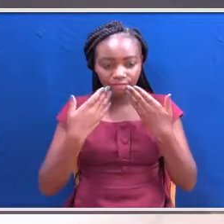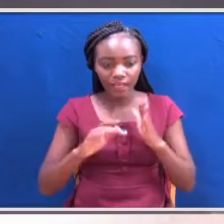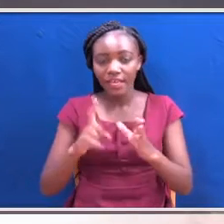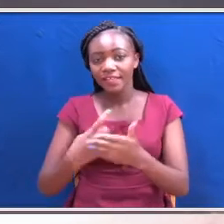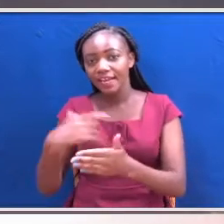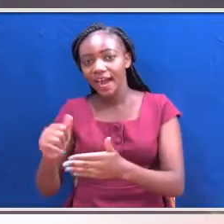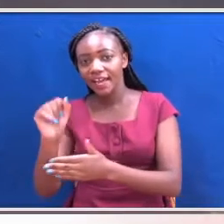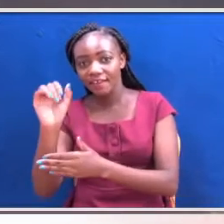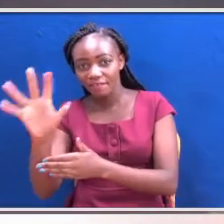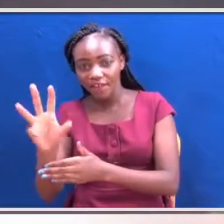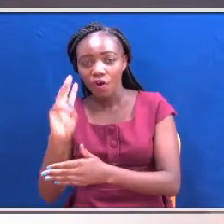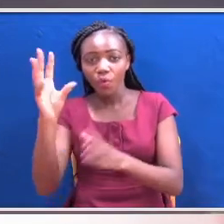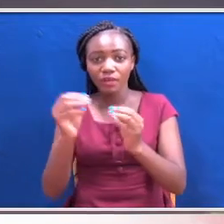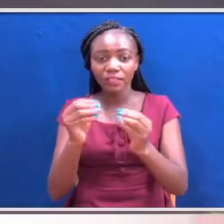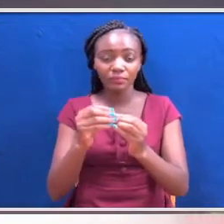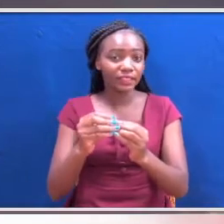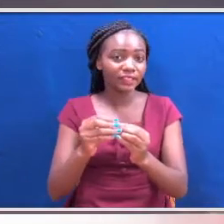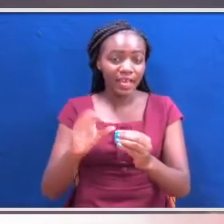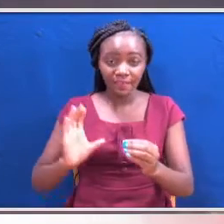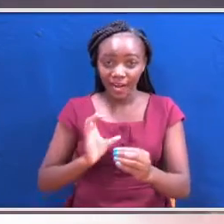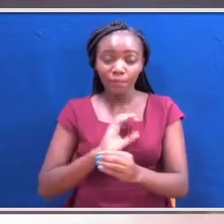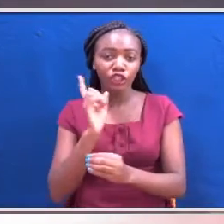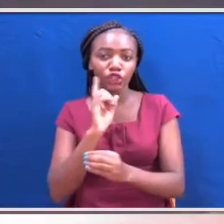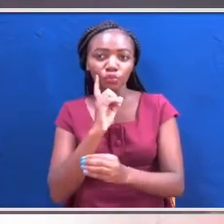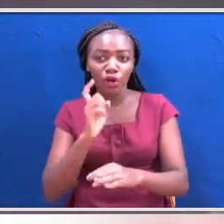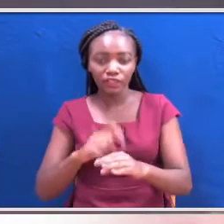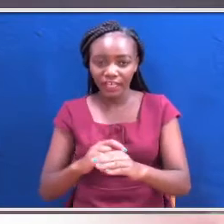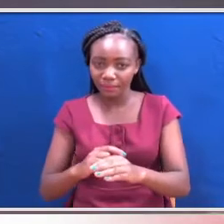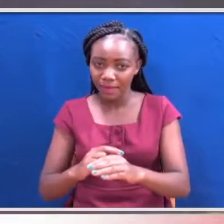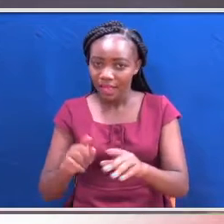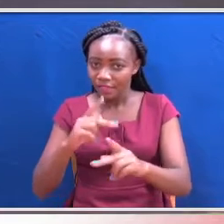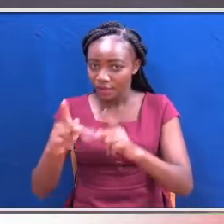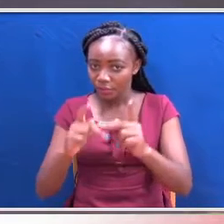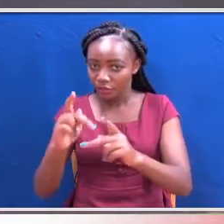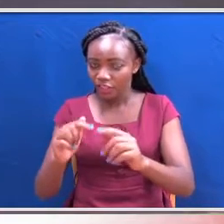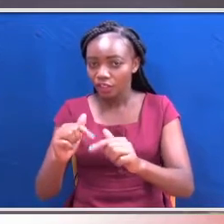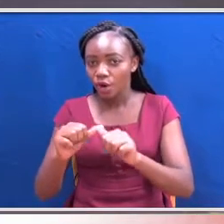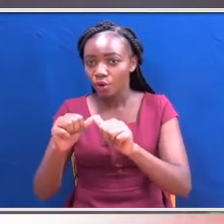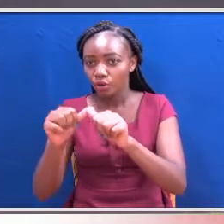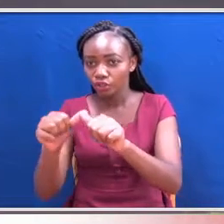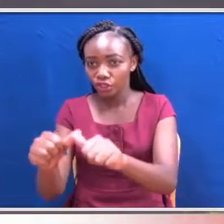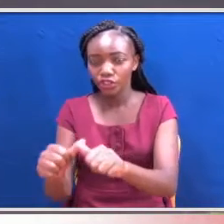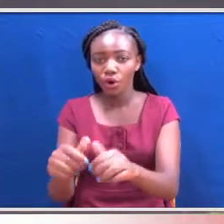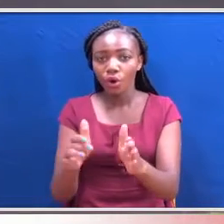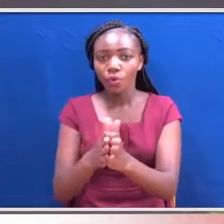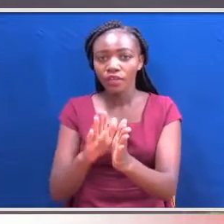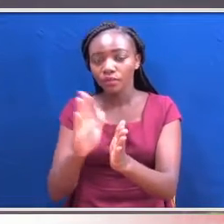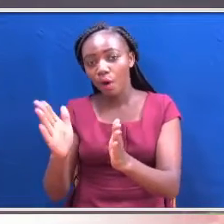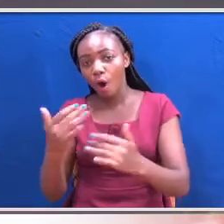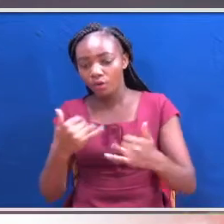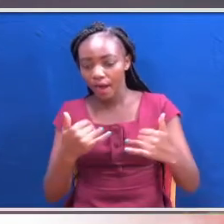the JSC panel tomorrow as the search for Chief Justice gains momentum, with more drama and